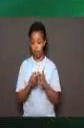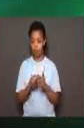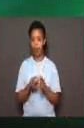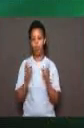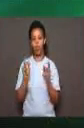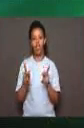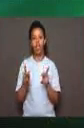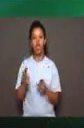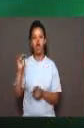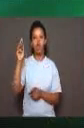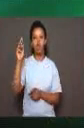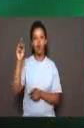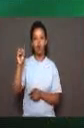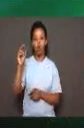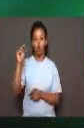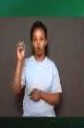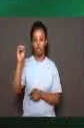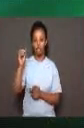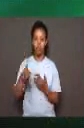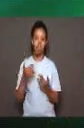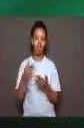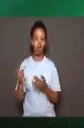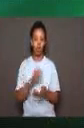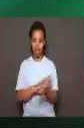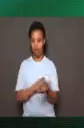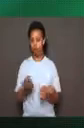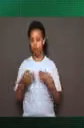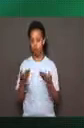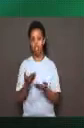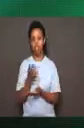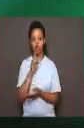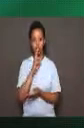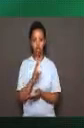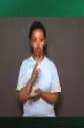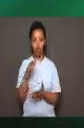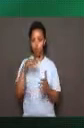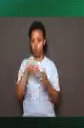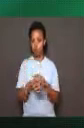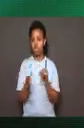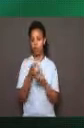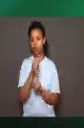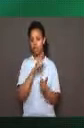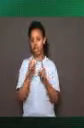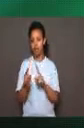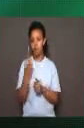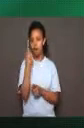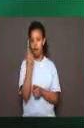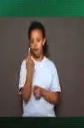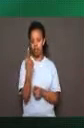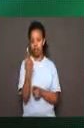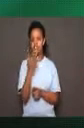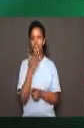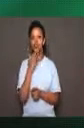Monosaccharides are the simplest carbohydrates that consist of only one unit